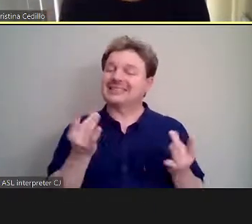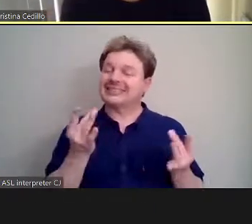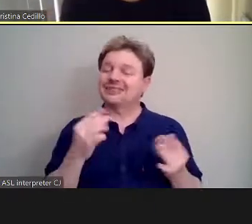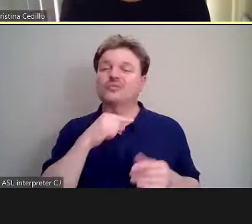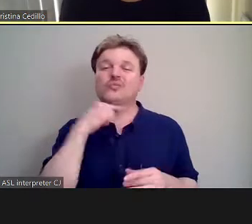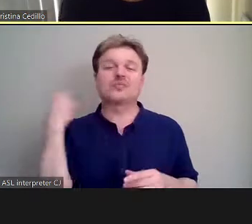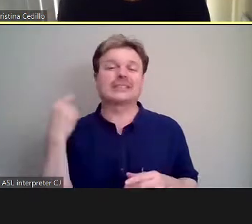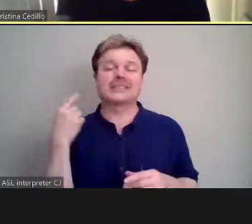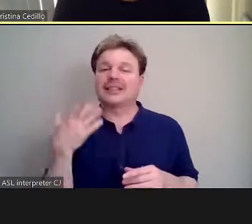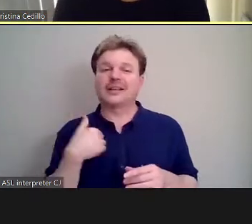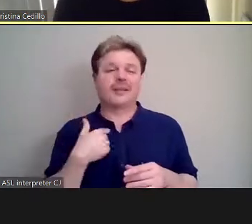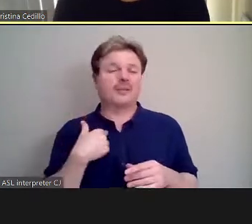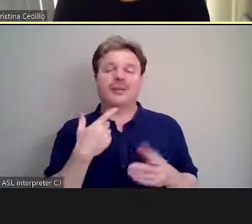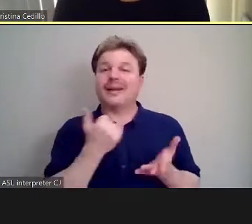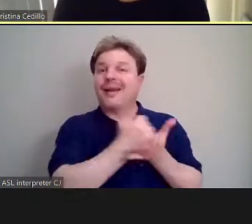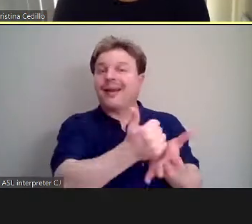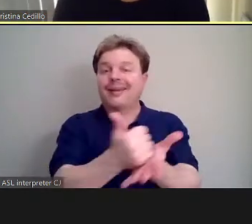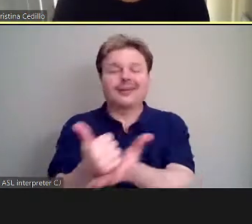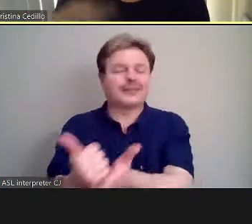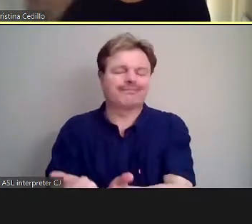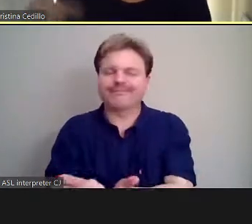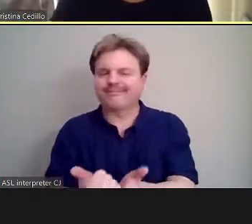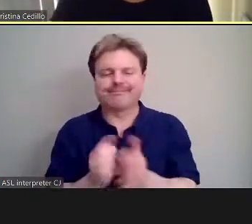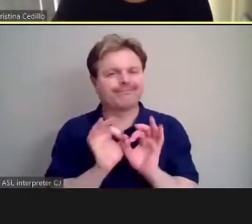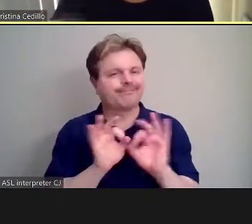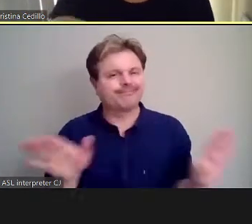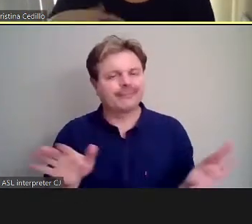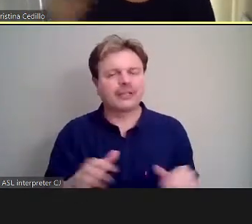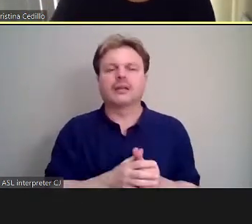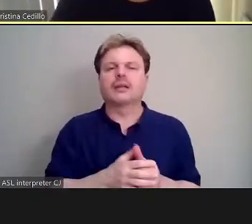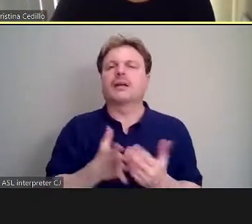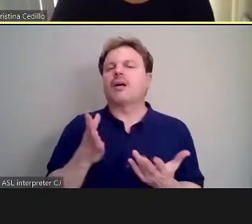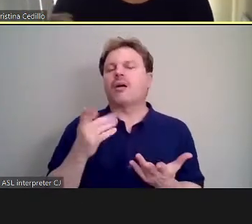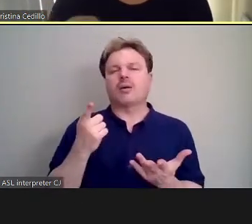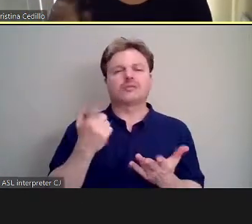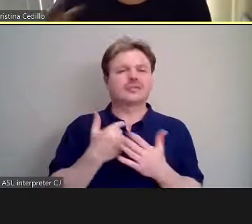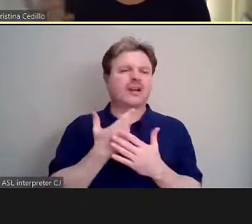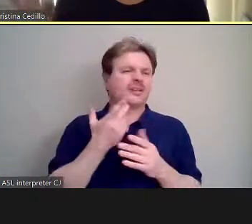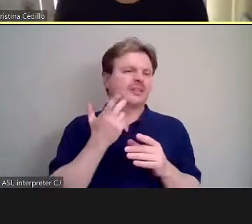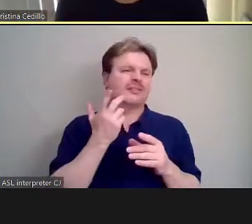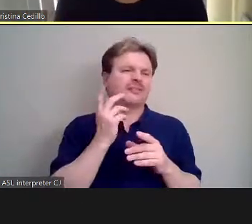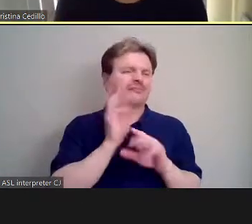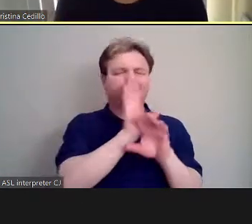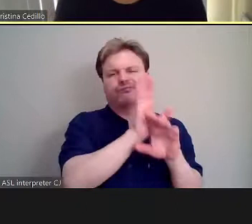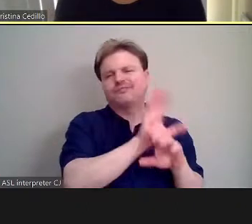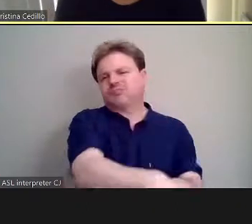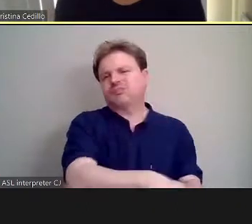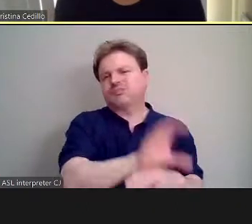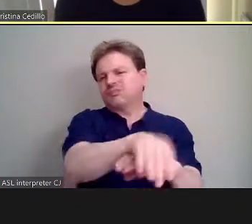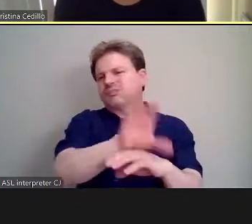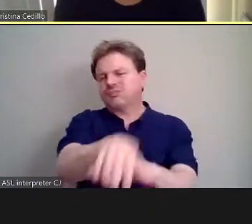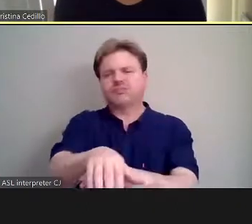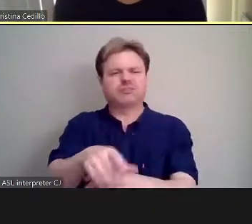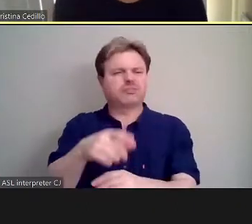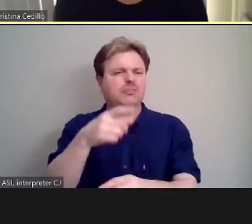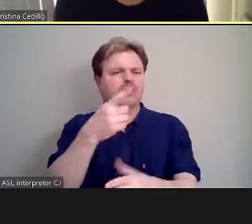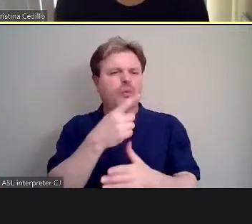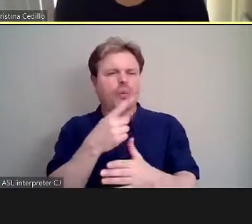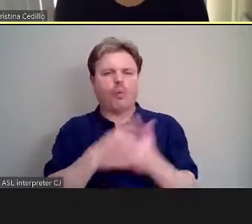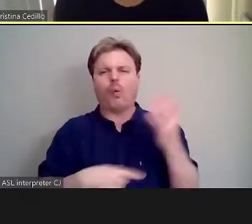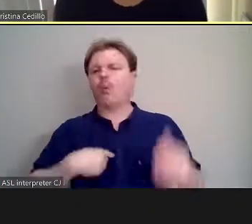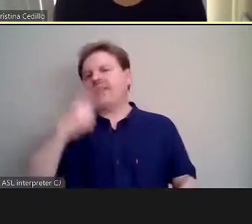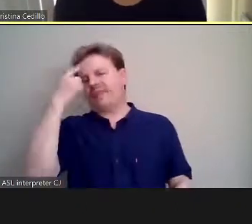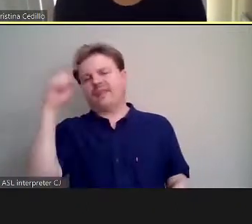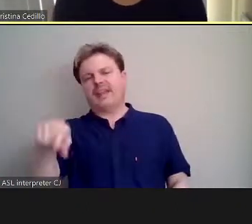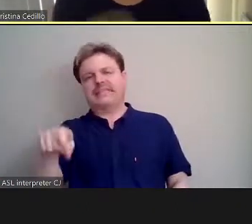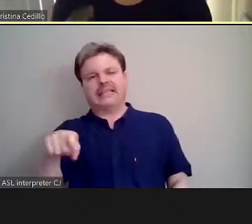being helpful, but just kind of imposing on students what we think that they need. So